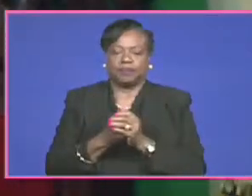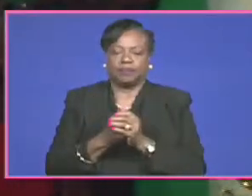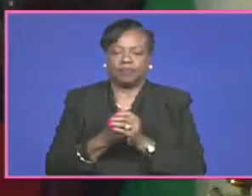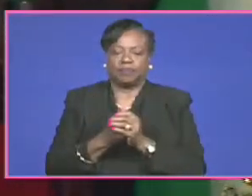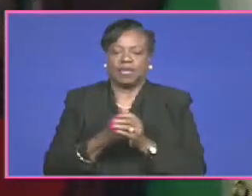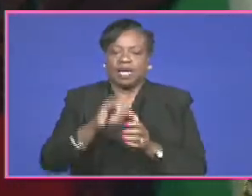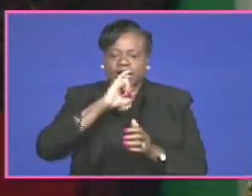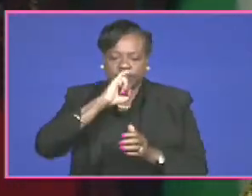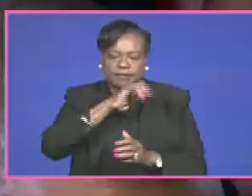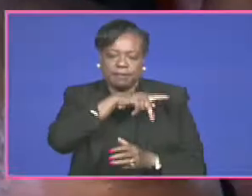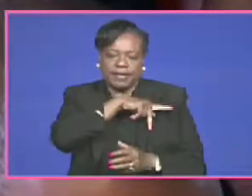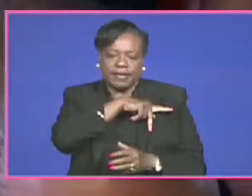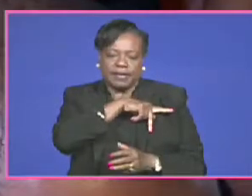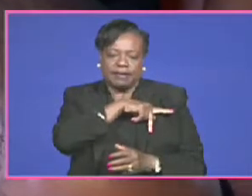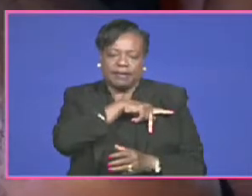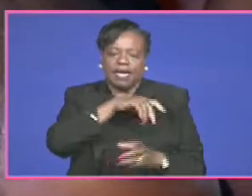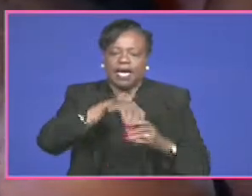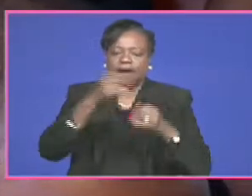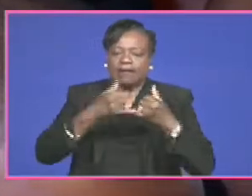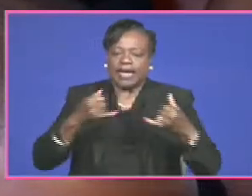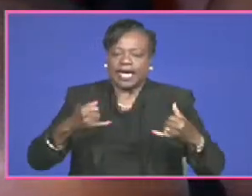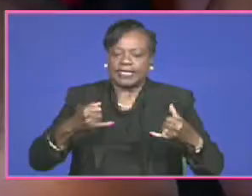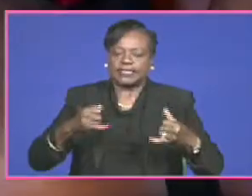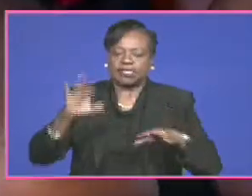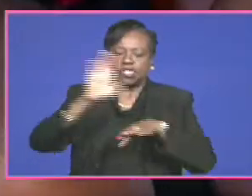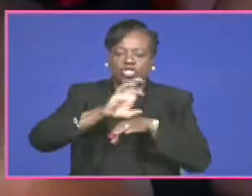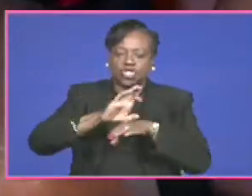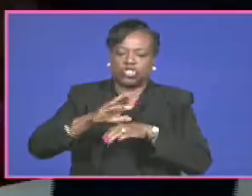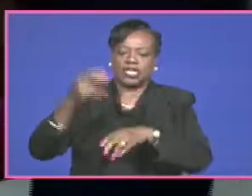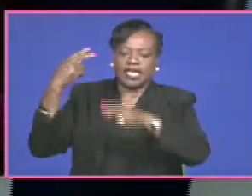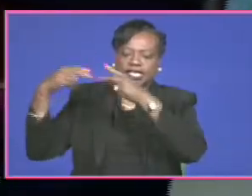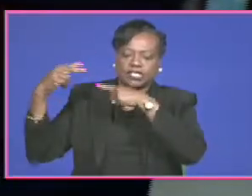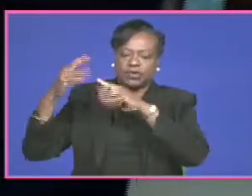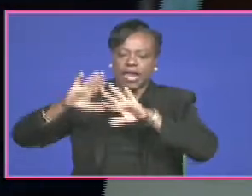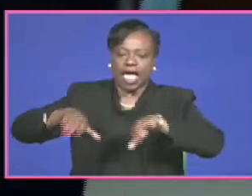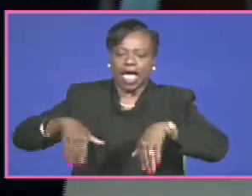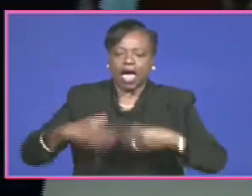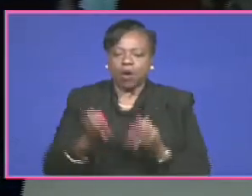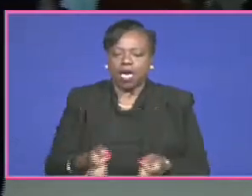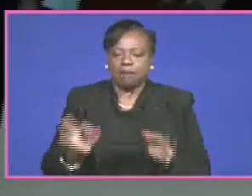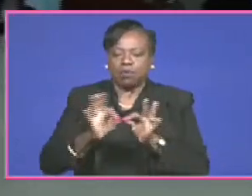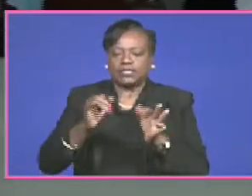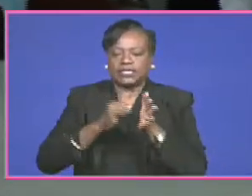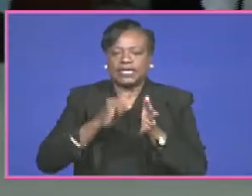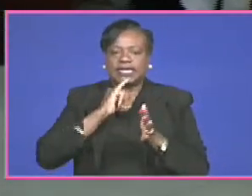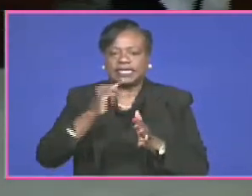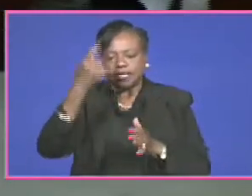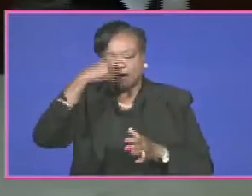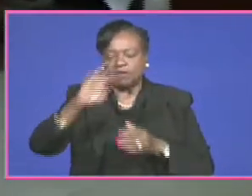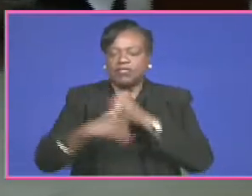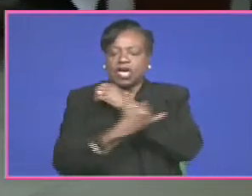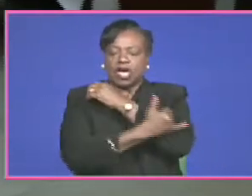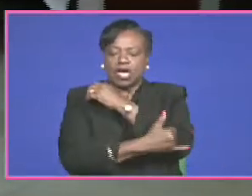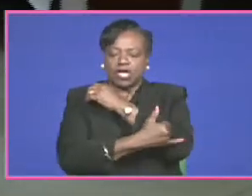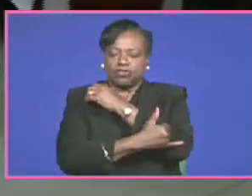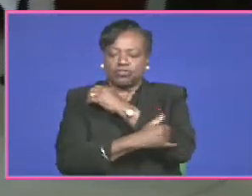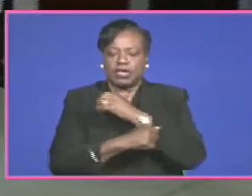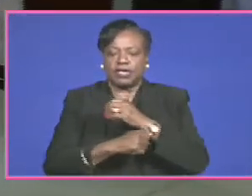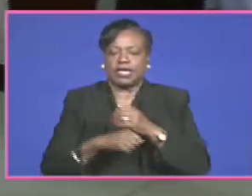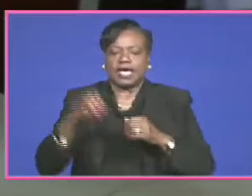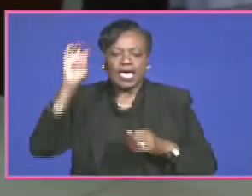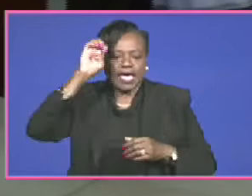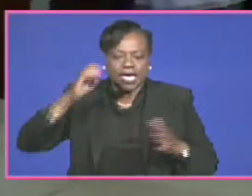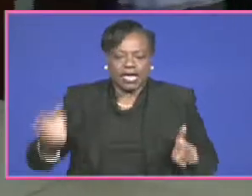Archbishop Pinder detailed the church's history and how important it is to not only the Catholic diocese, but the country in general. He